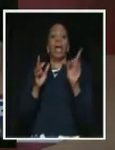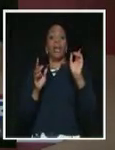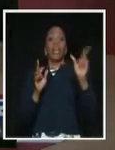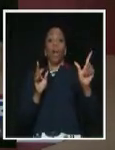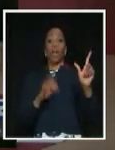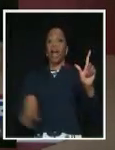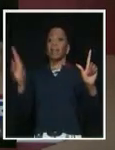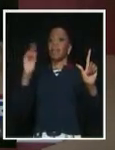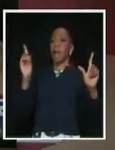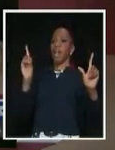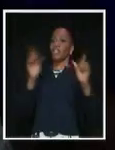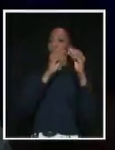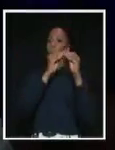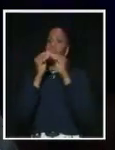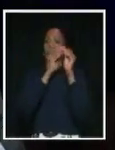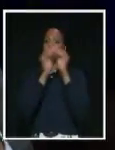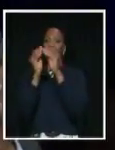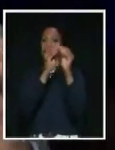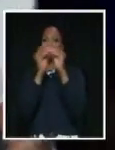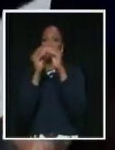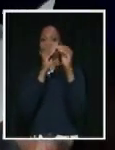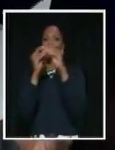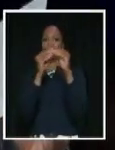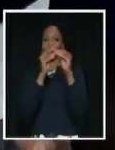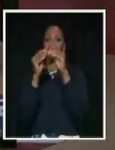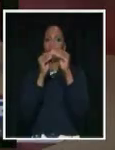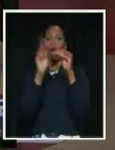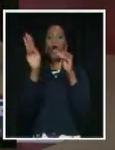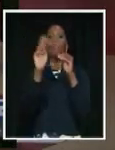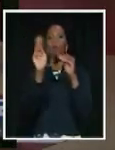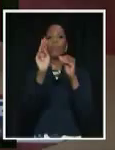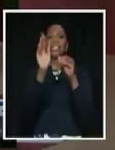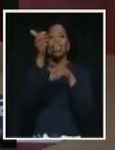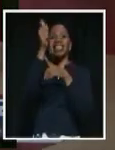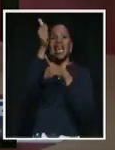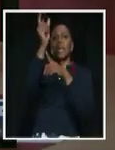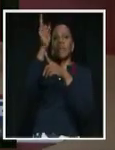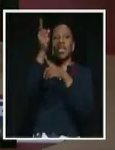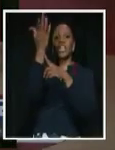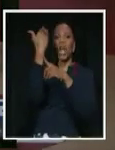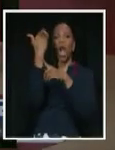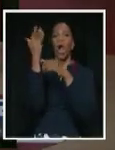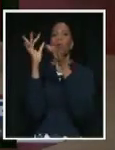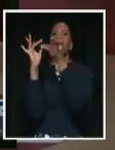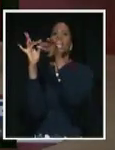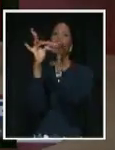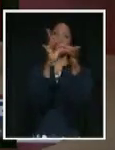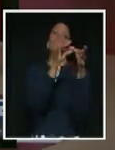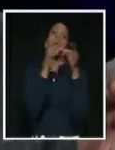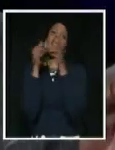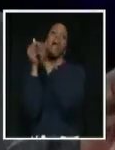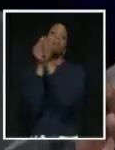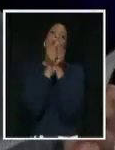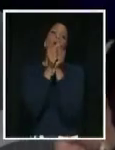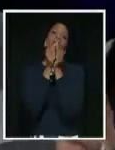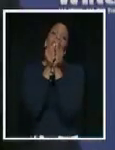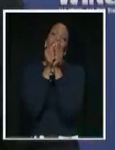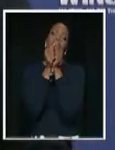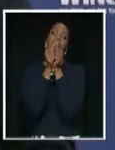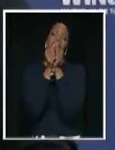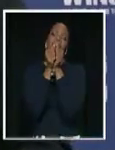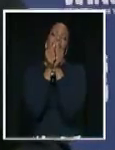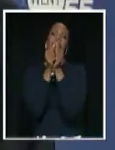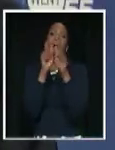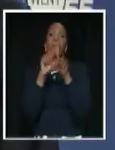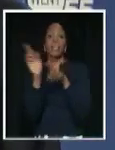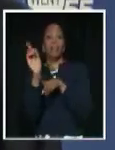Gentlemen, I didn't know we all had different planets. Only 10 minutes ago, we had a kumbaya moment. Mr. Lhota appears to